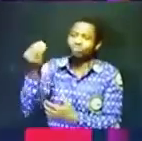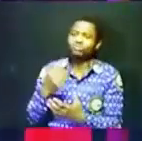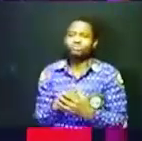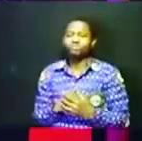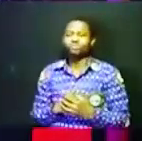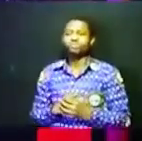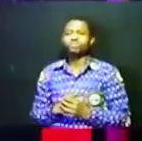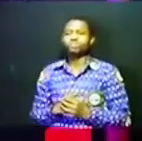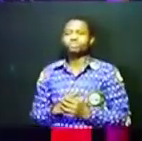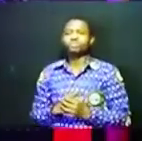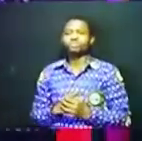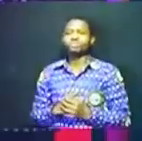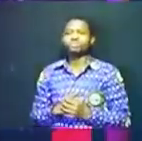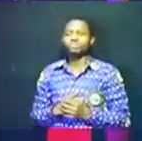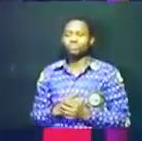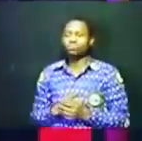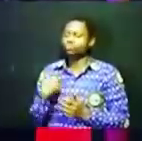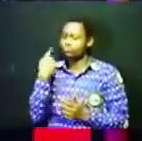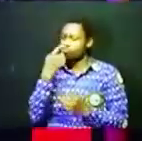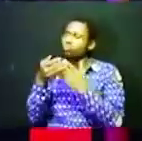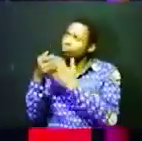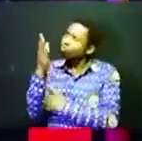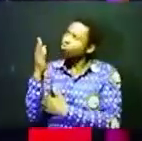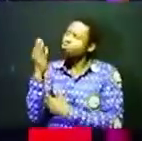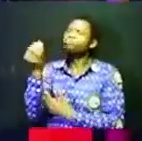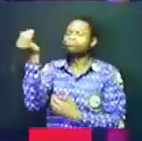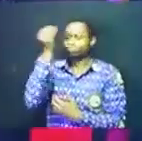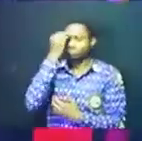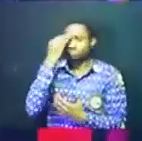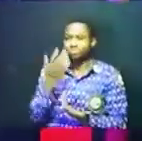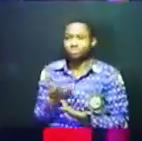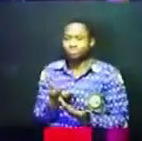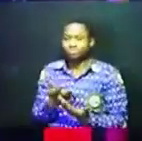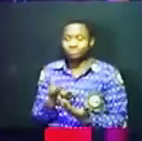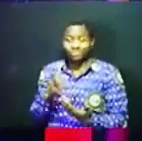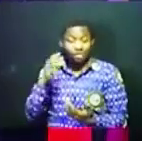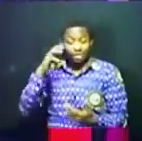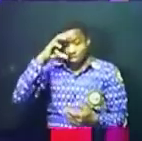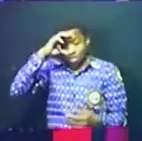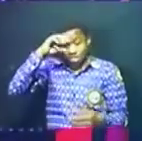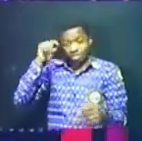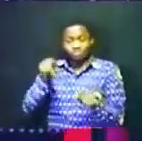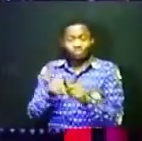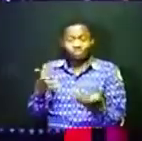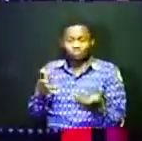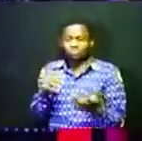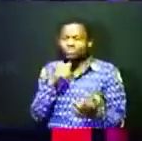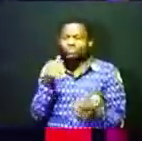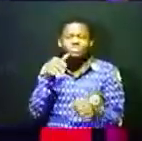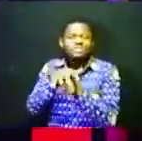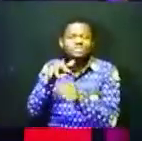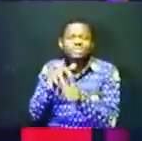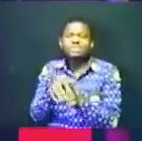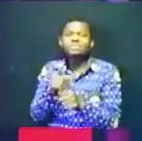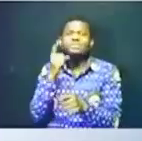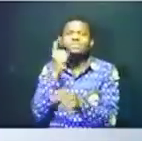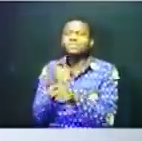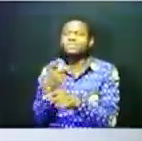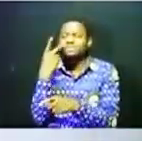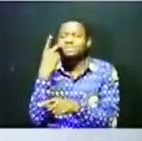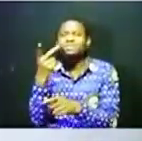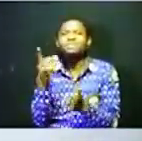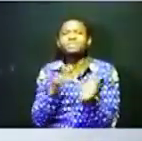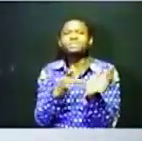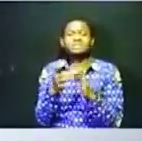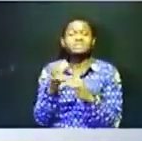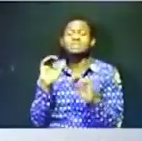is. Who he is. You see, brothers, it is not enough to see Jesus like